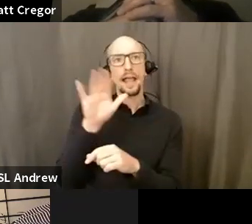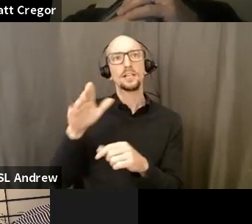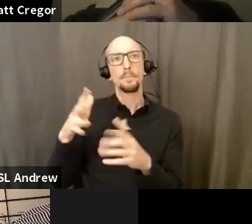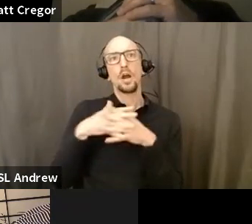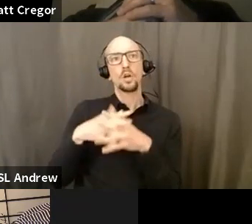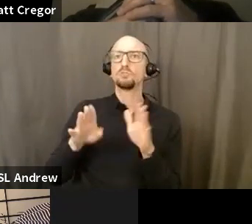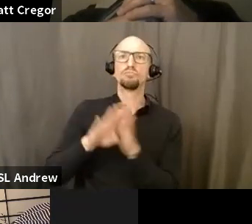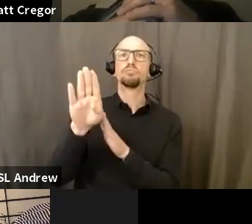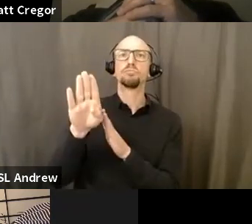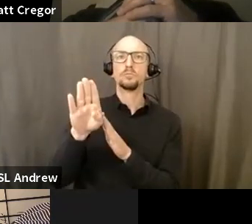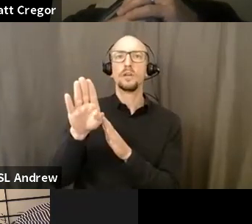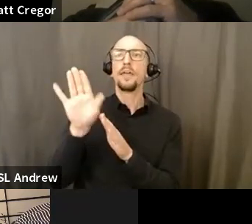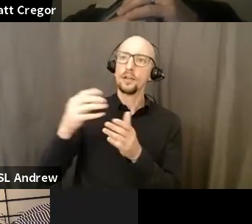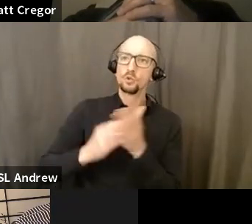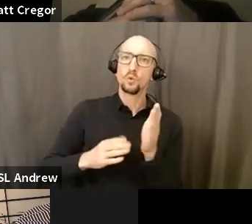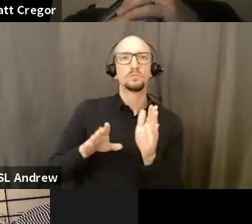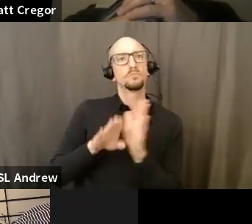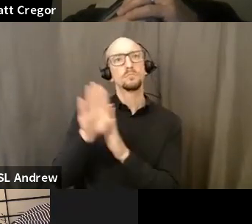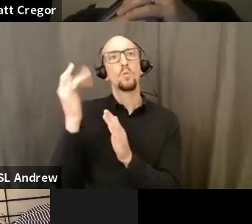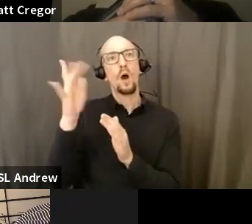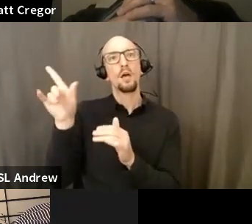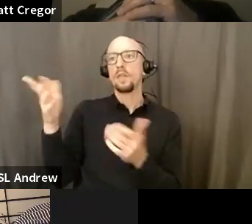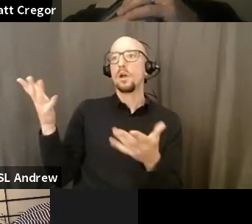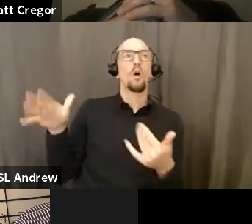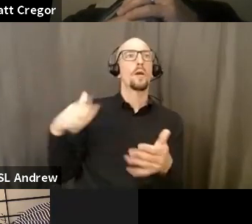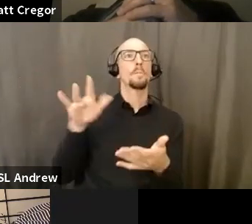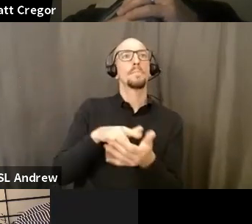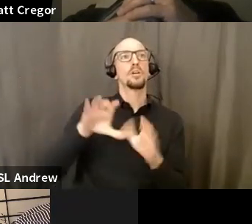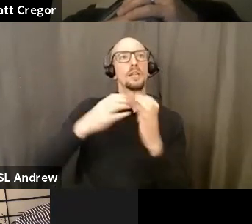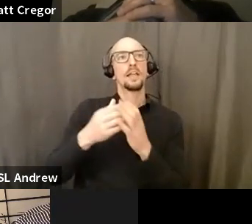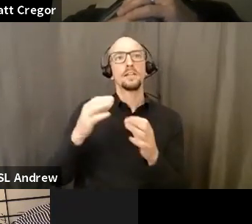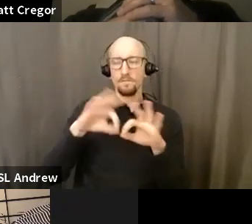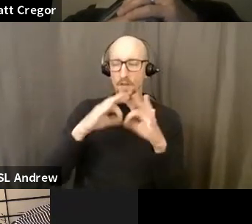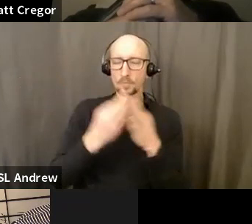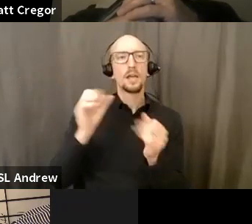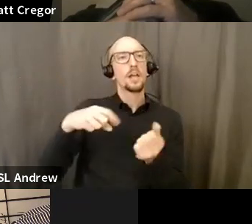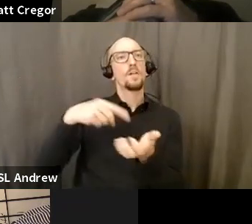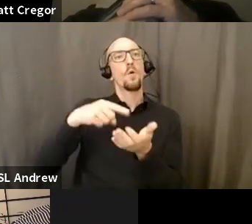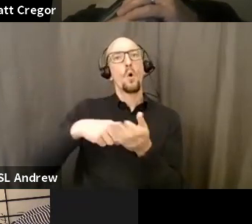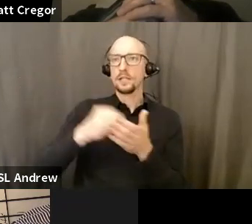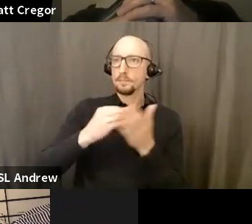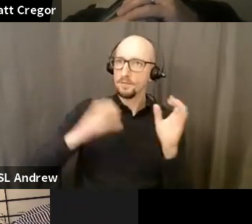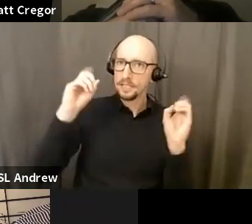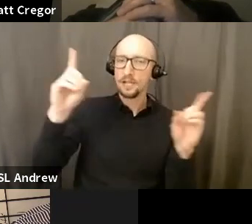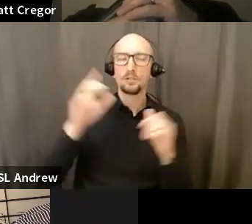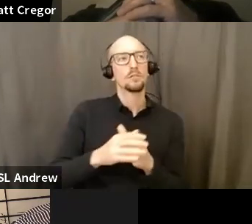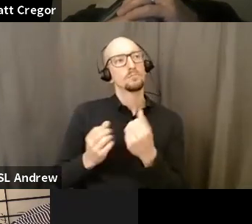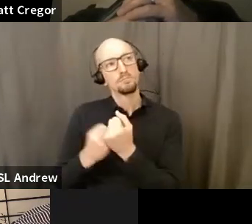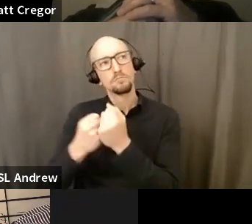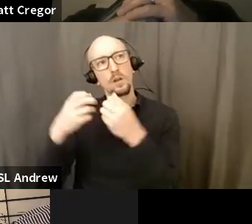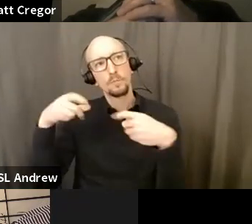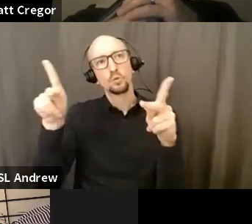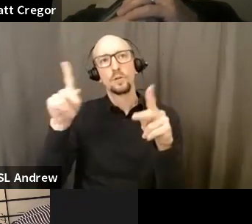excel because their affluent middle-class families can afford expensive education enrichment